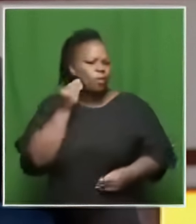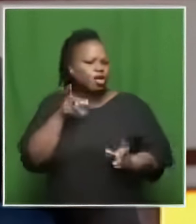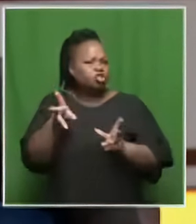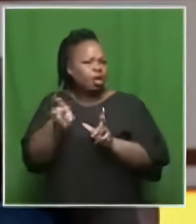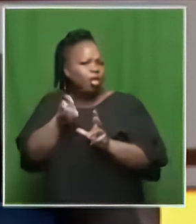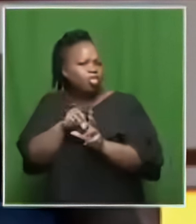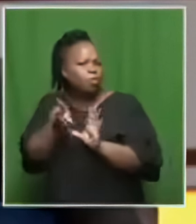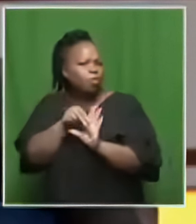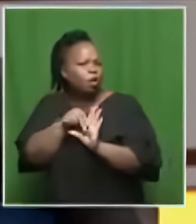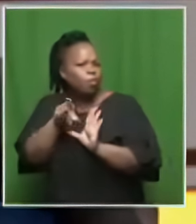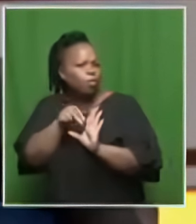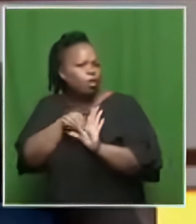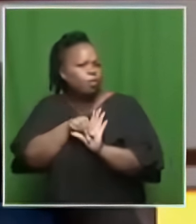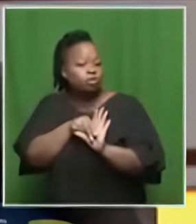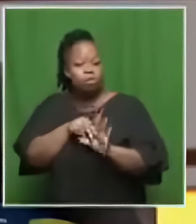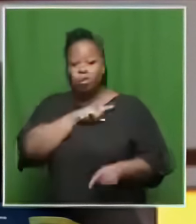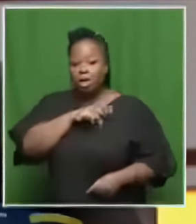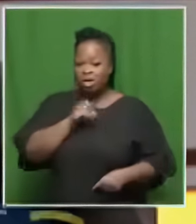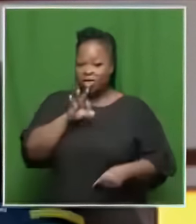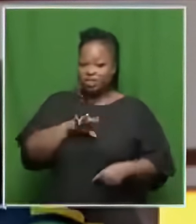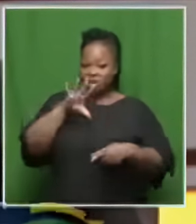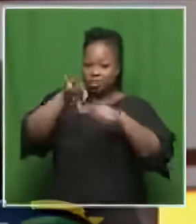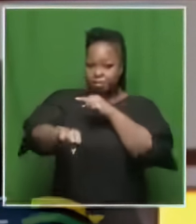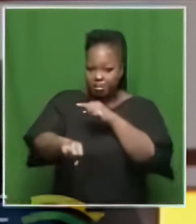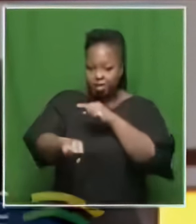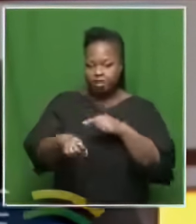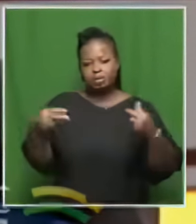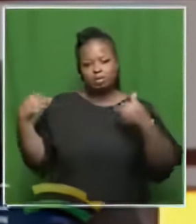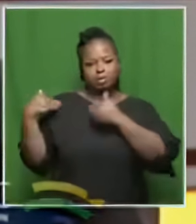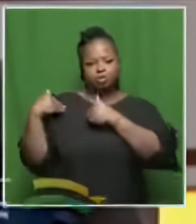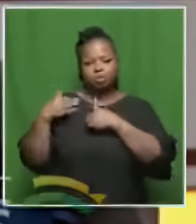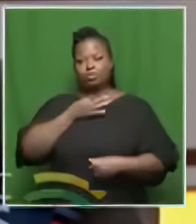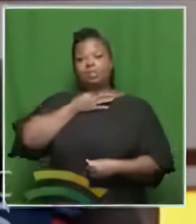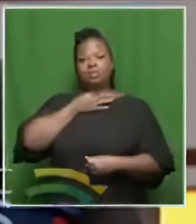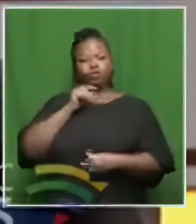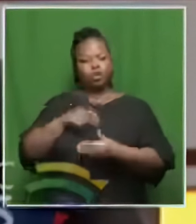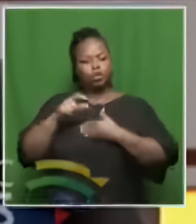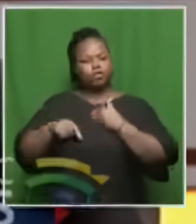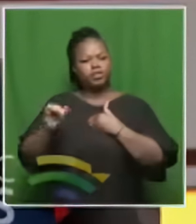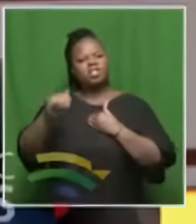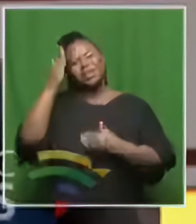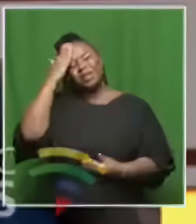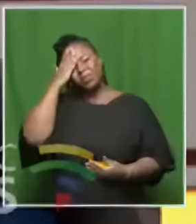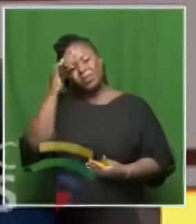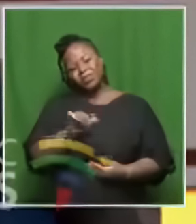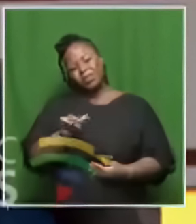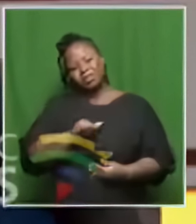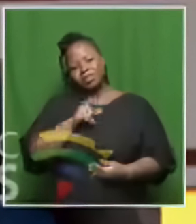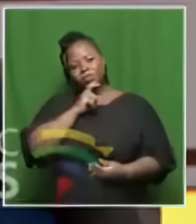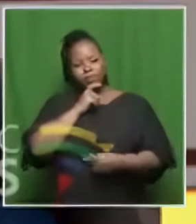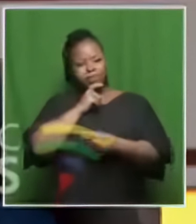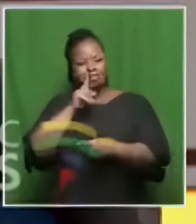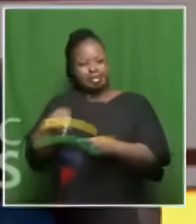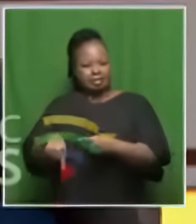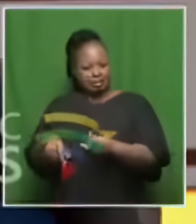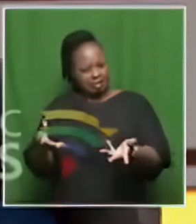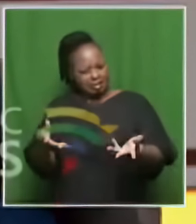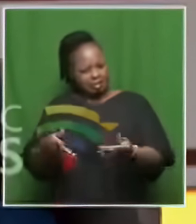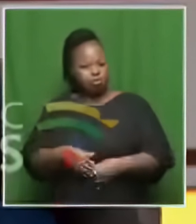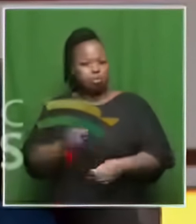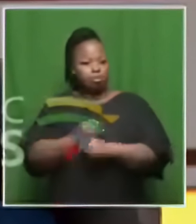conference of the ANC? If the ANC picked up a security threat on their conference, they knew which measures to put in place